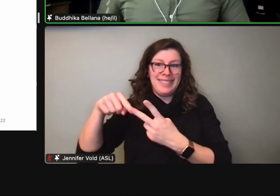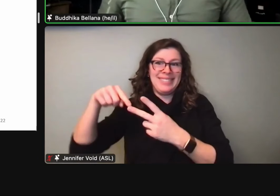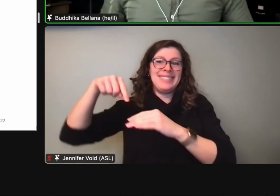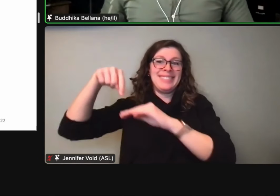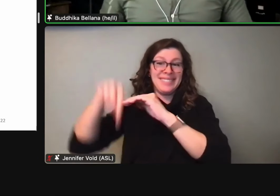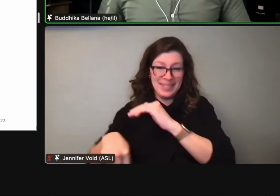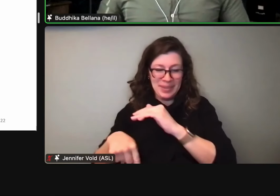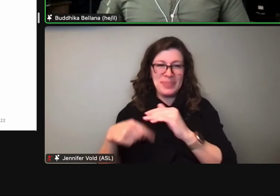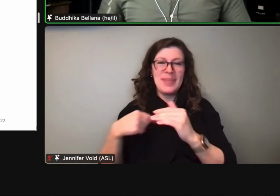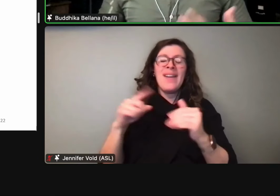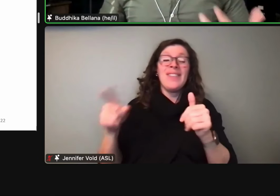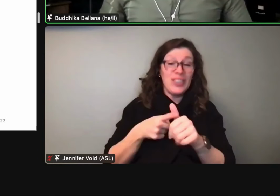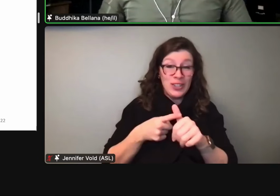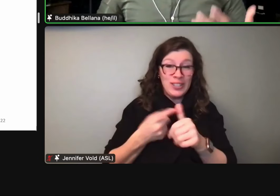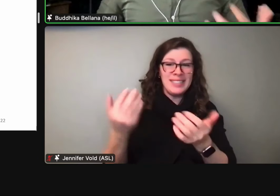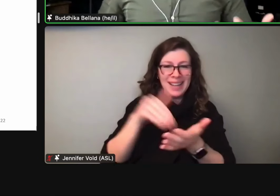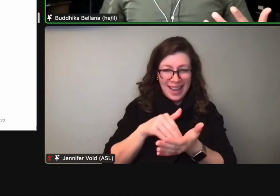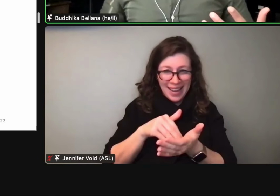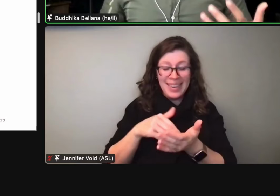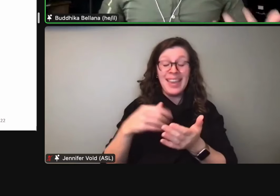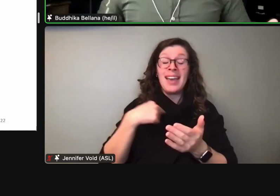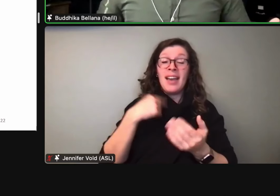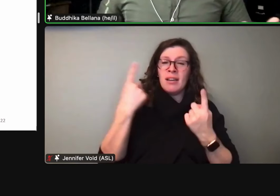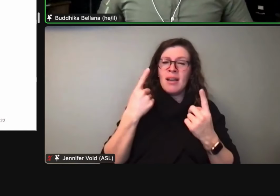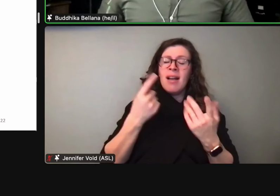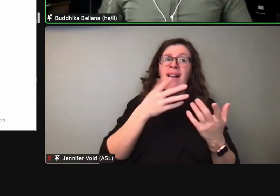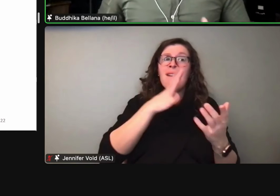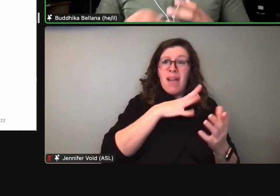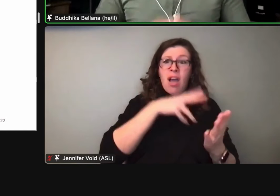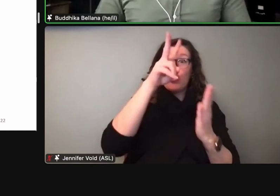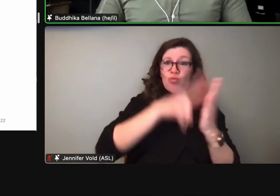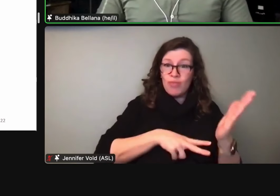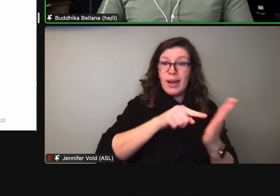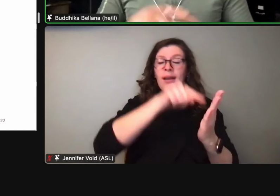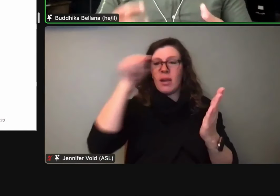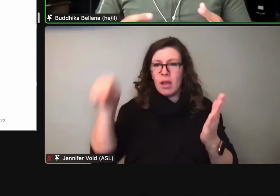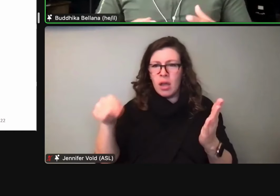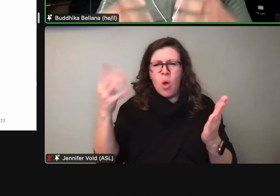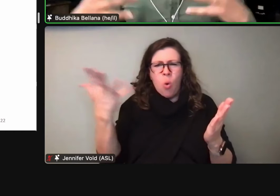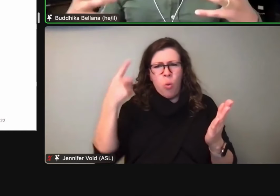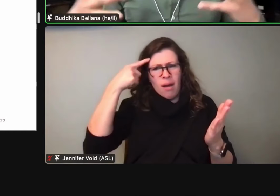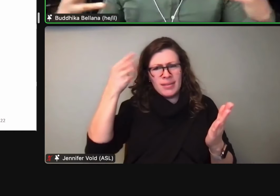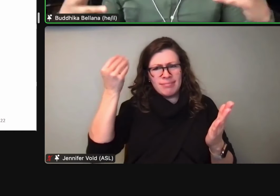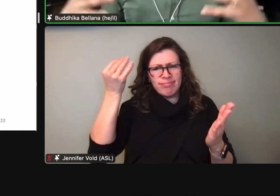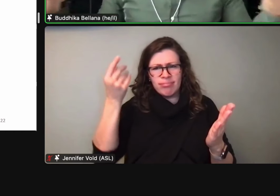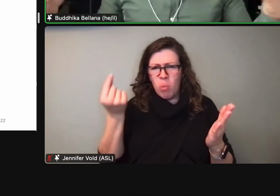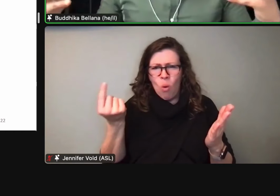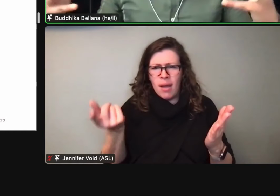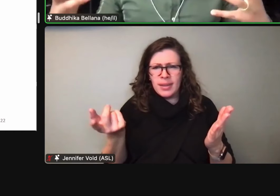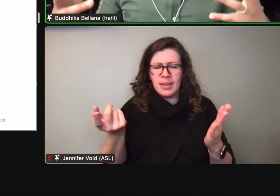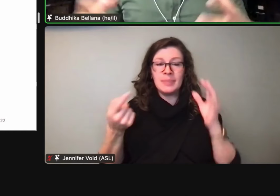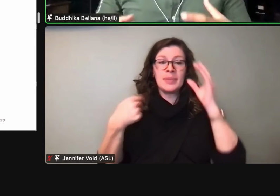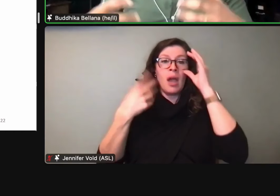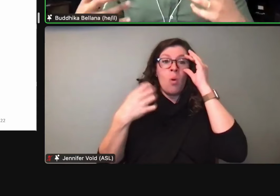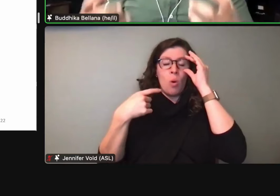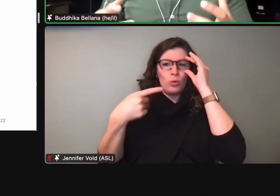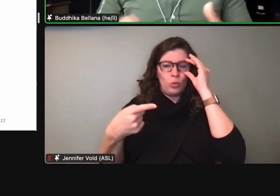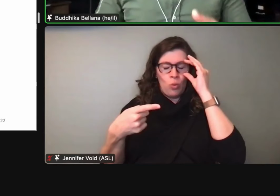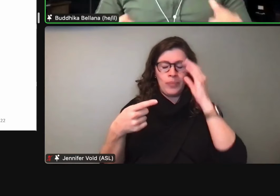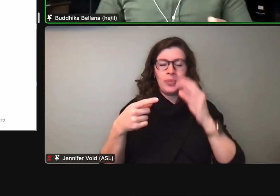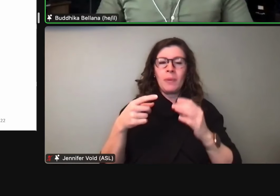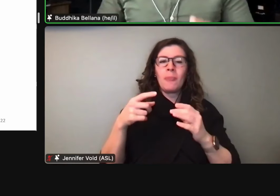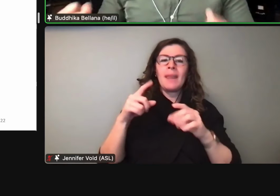I want to ask the question of what exactly is lingering. And the extent to which I can kind of demonstrate that to you is by